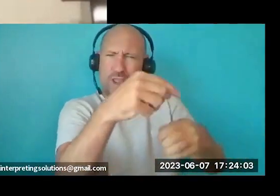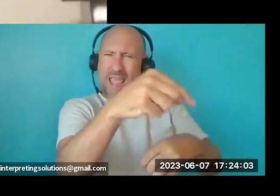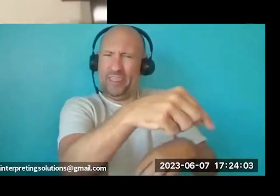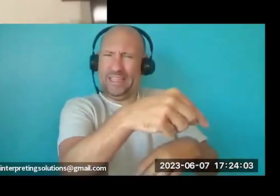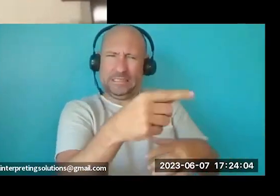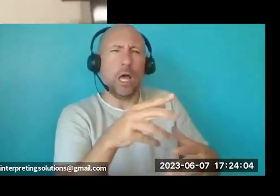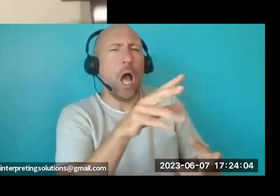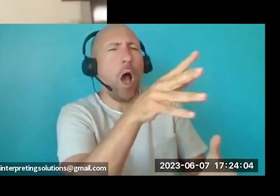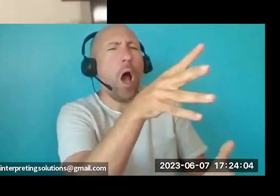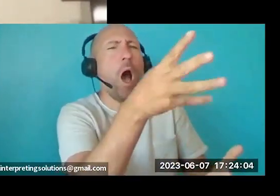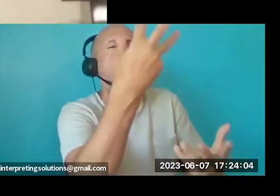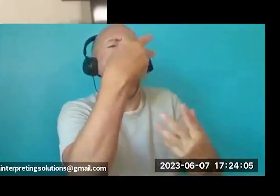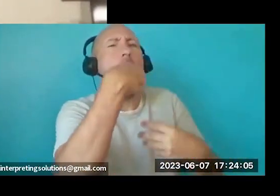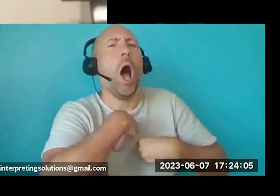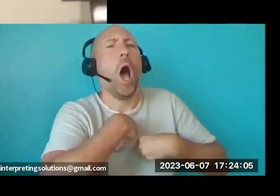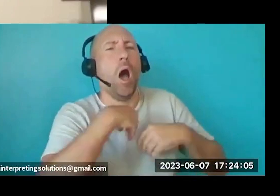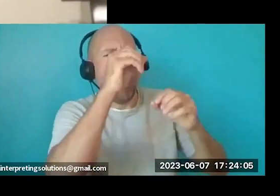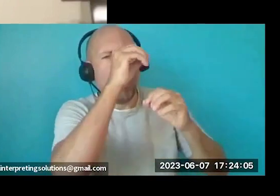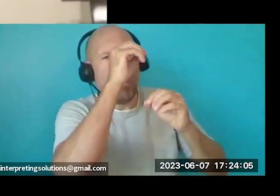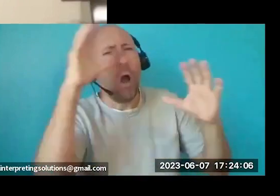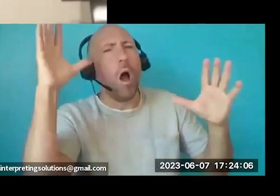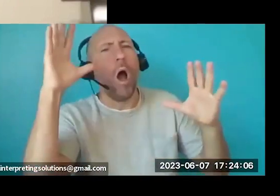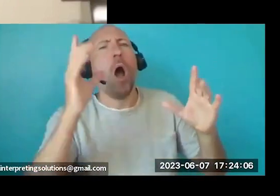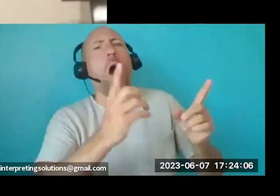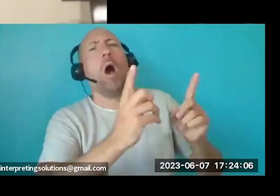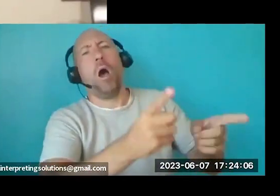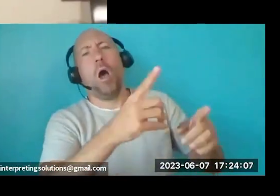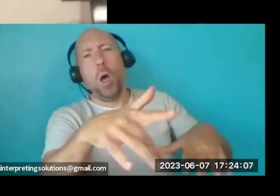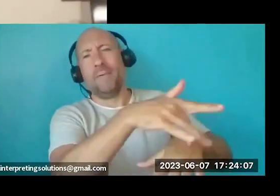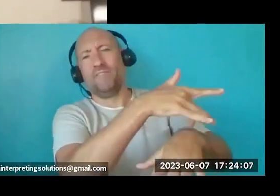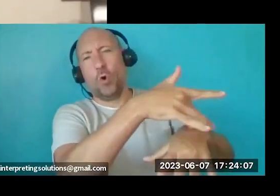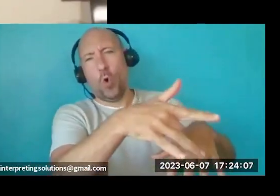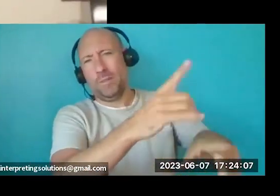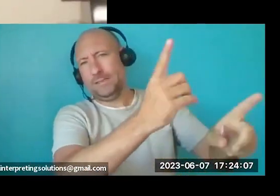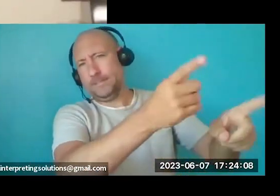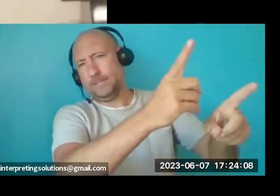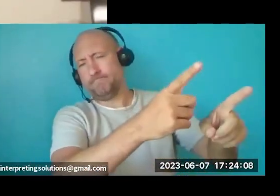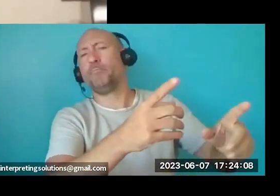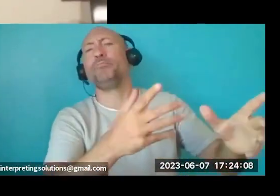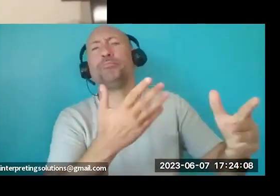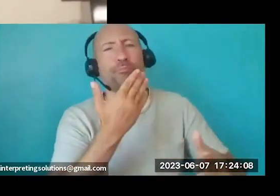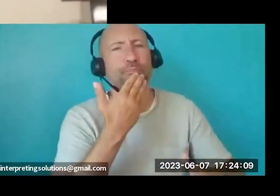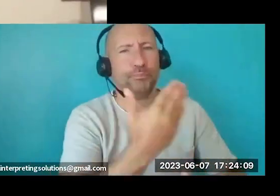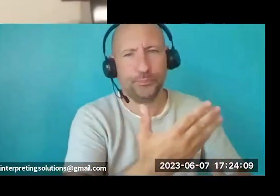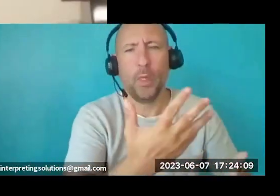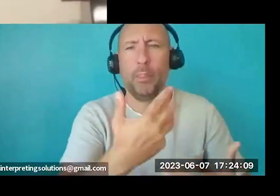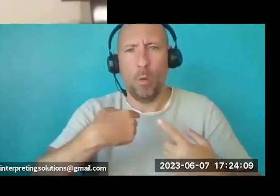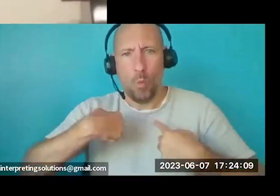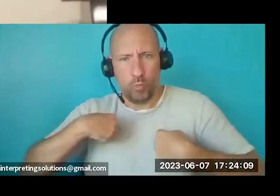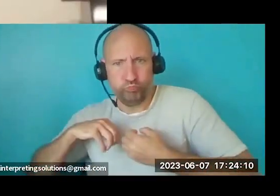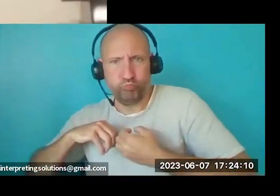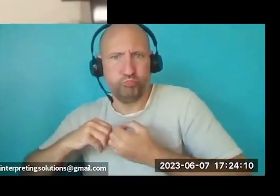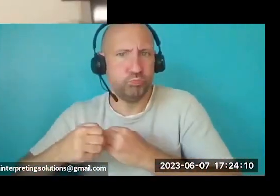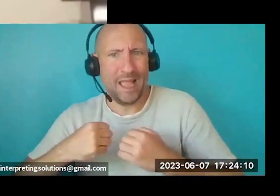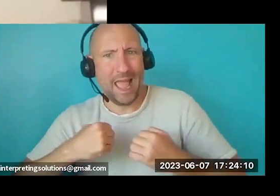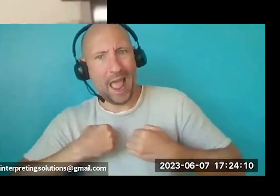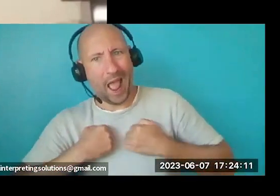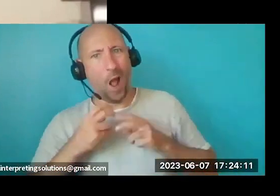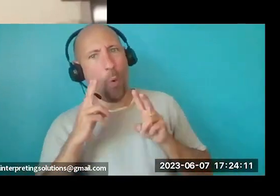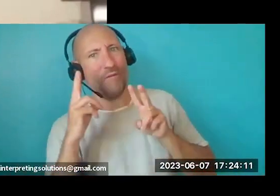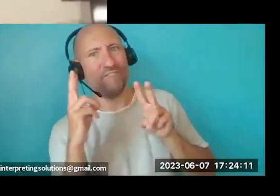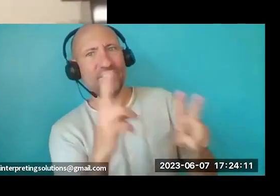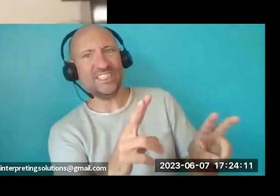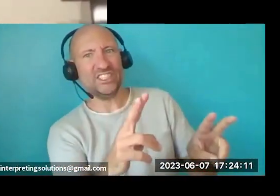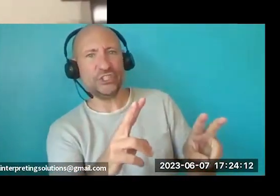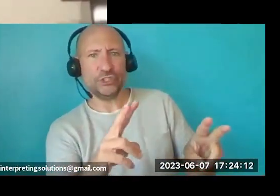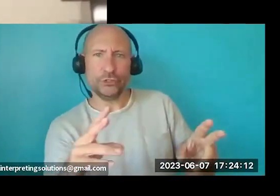we try and understand everything which has brought there, and we try and give our vision and mix it